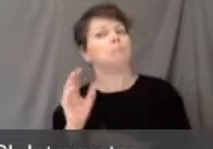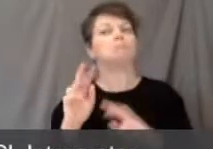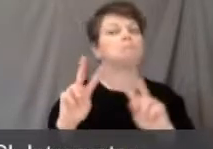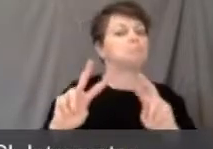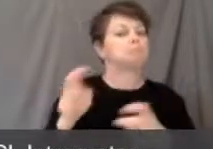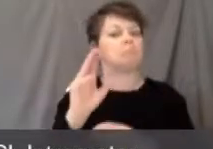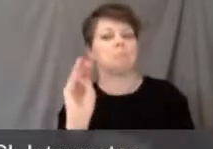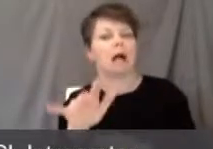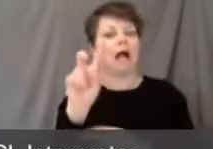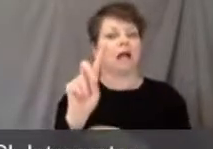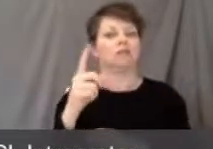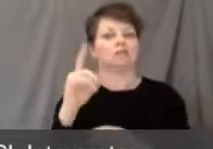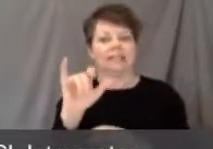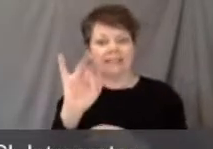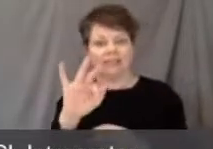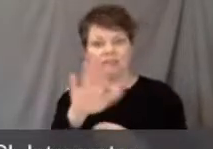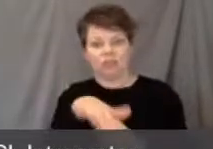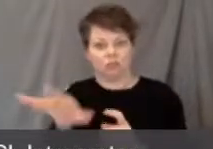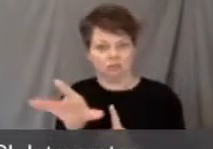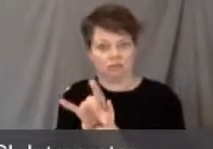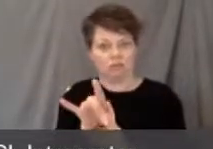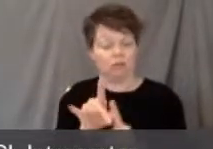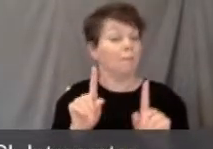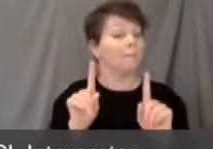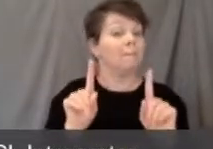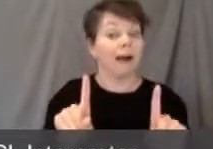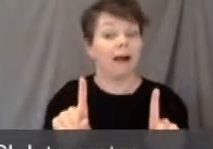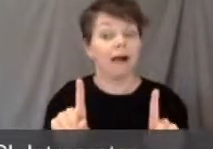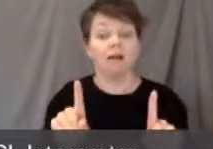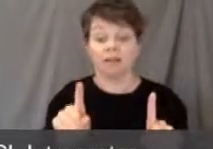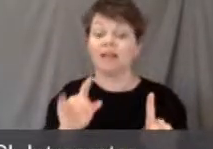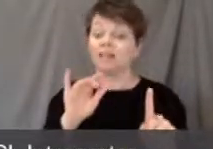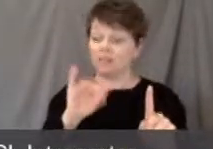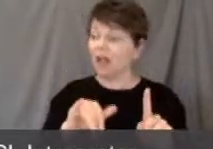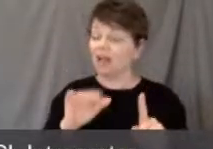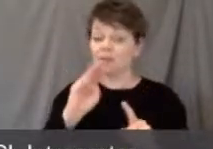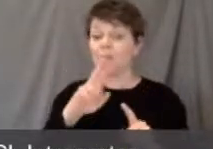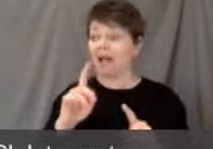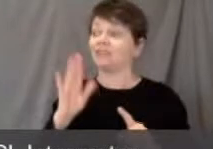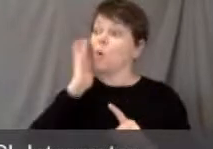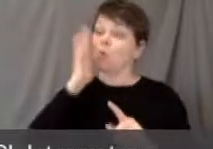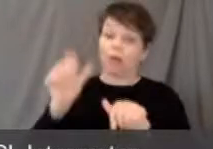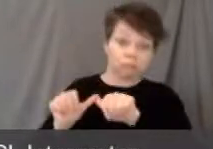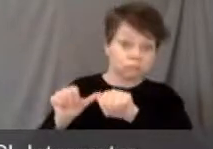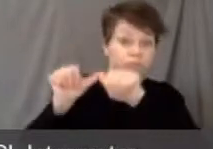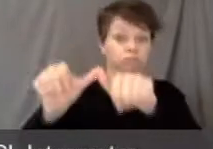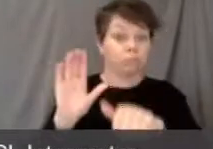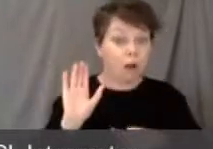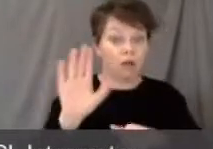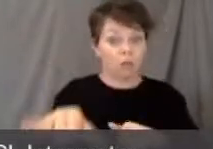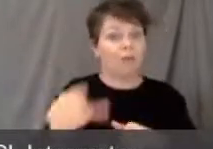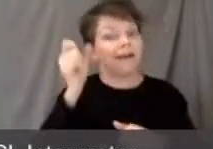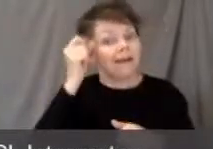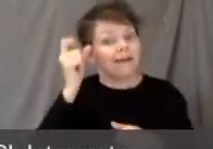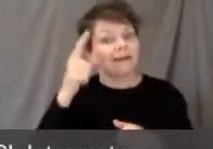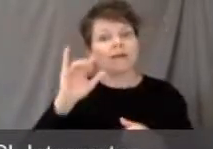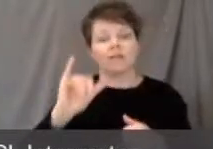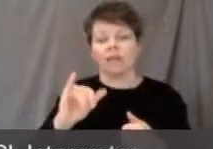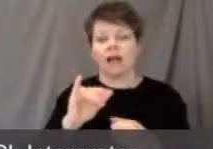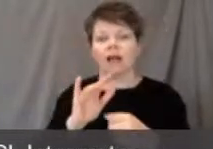children. But we don't know that it will stay that way, as the virus has mutated many times